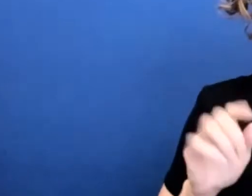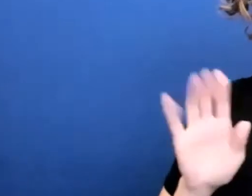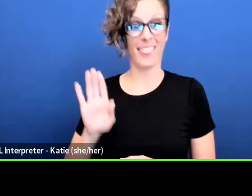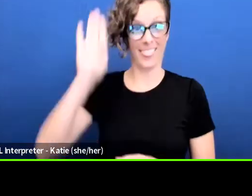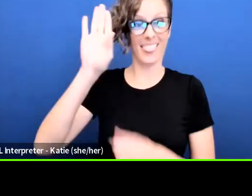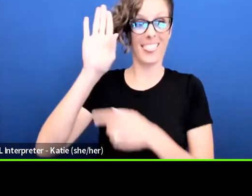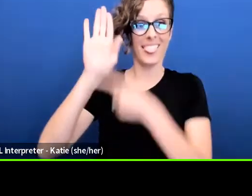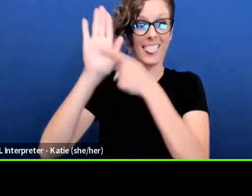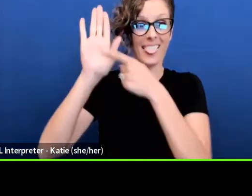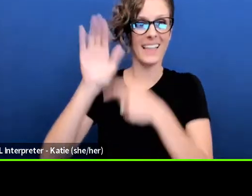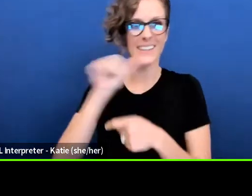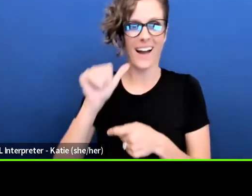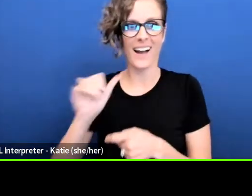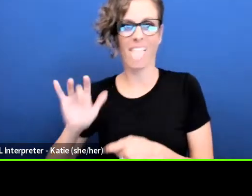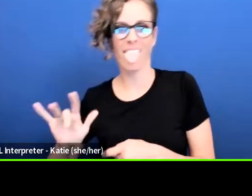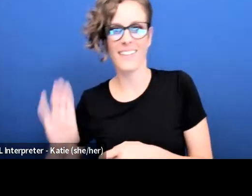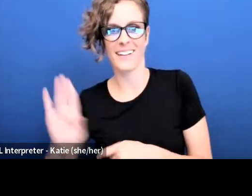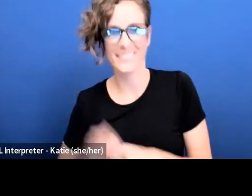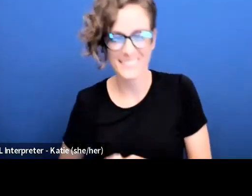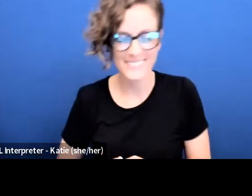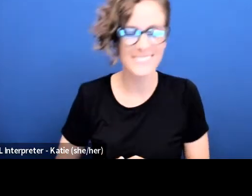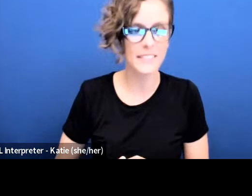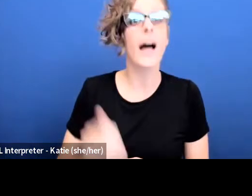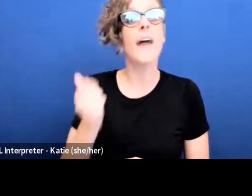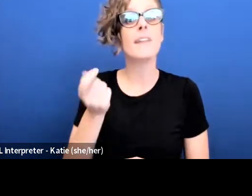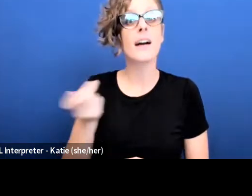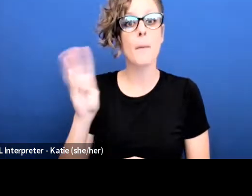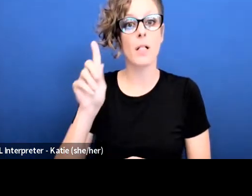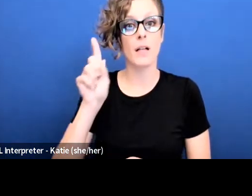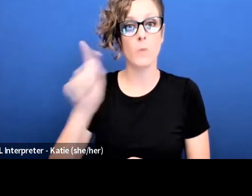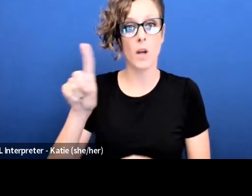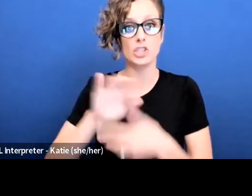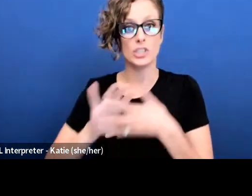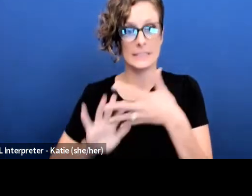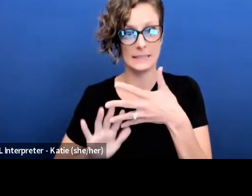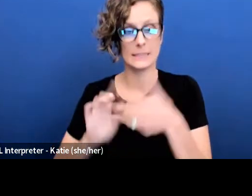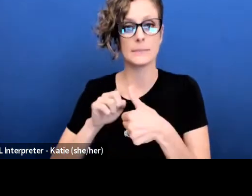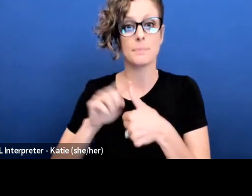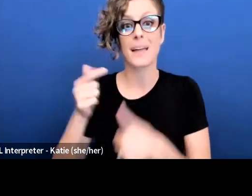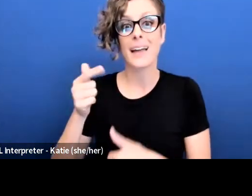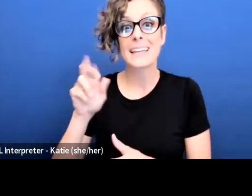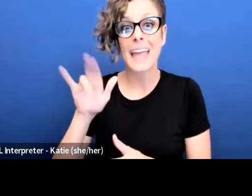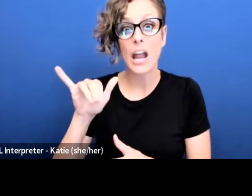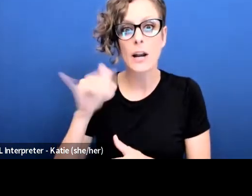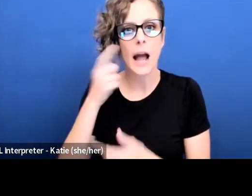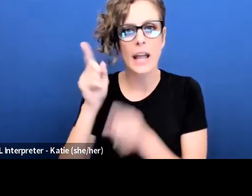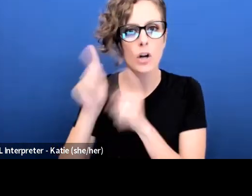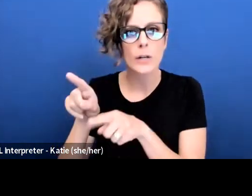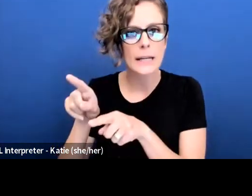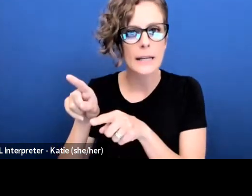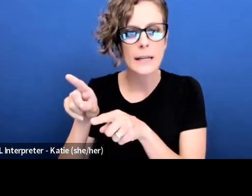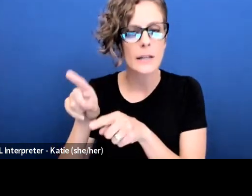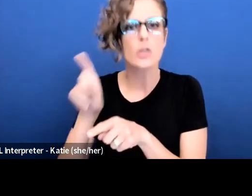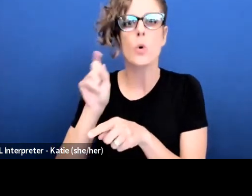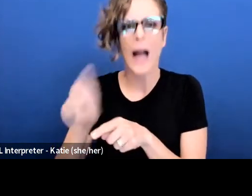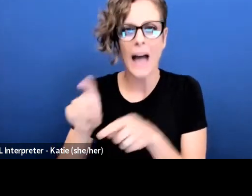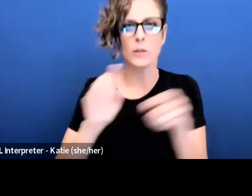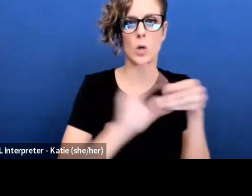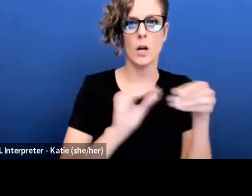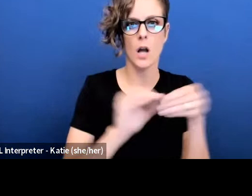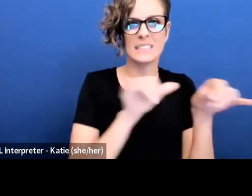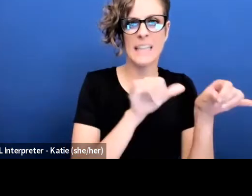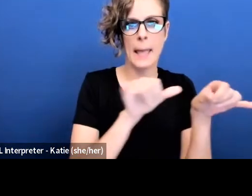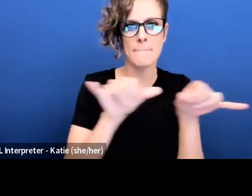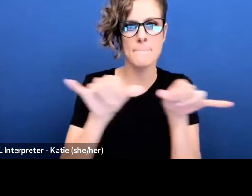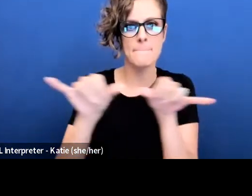So I have a couple of questions, and one, Gary, I agree definitely with, you have to say the same things across all